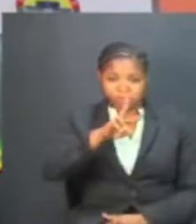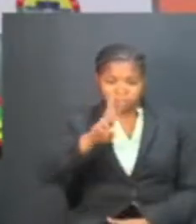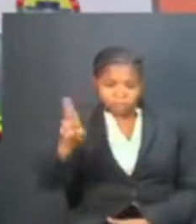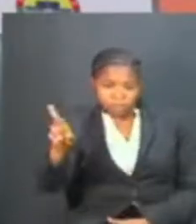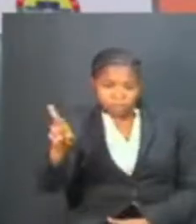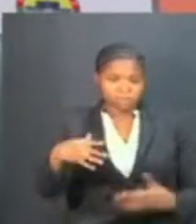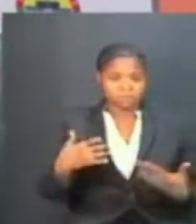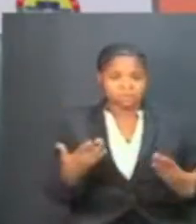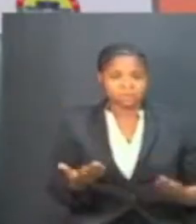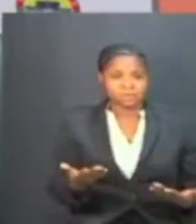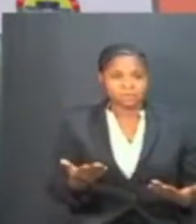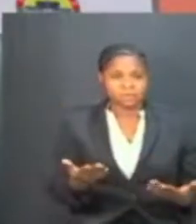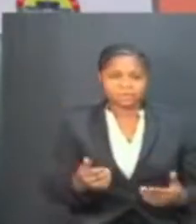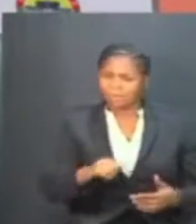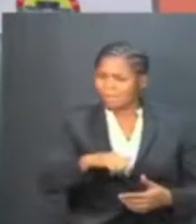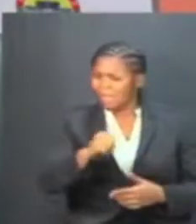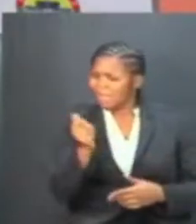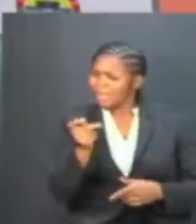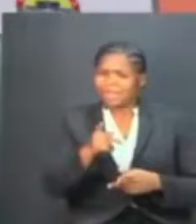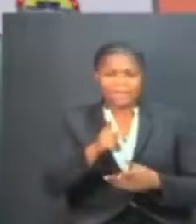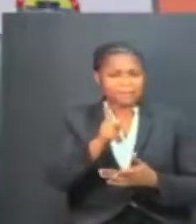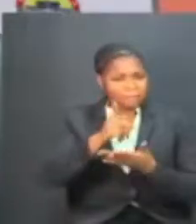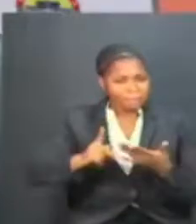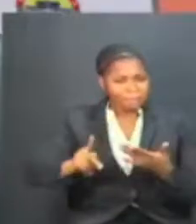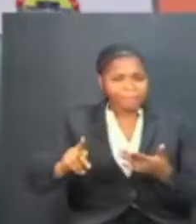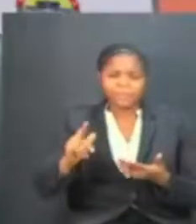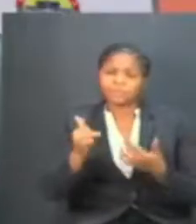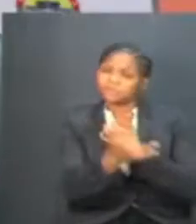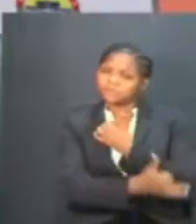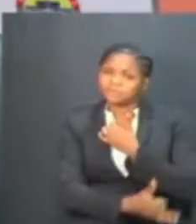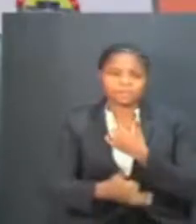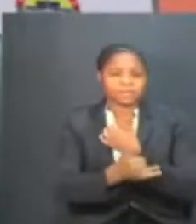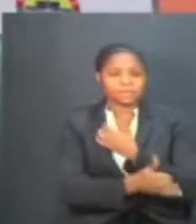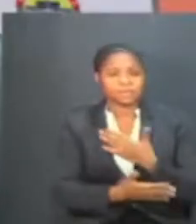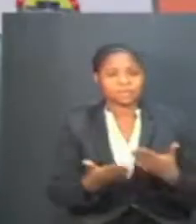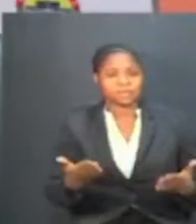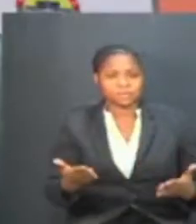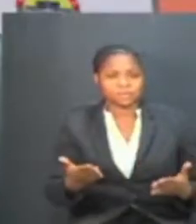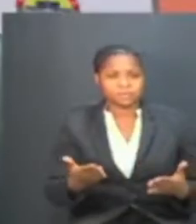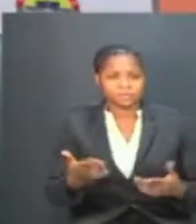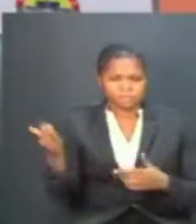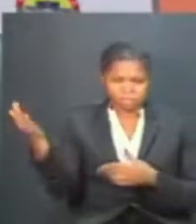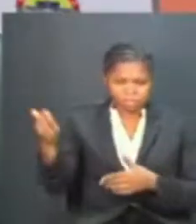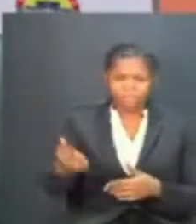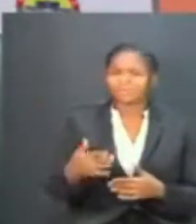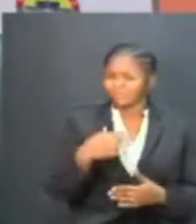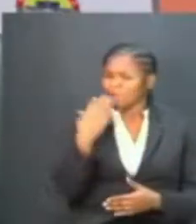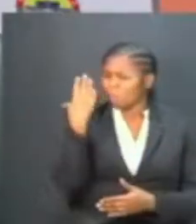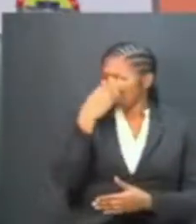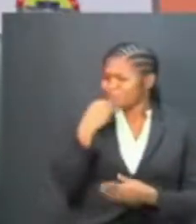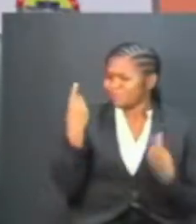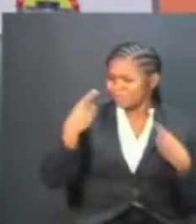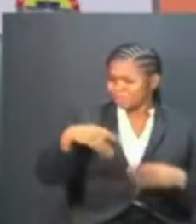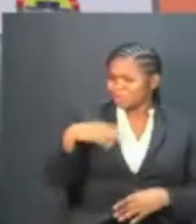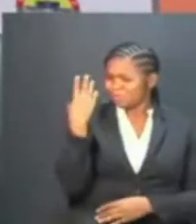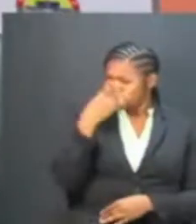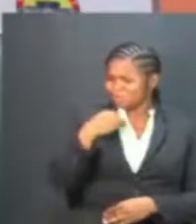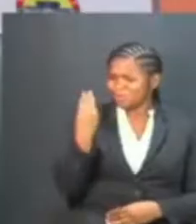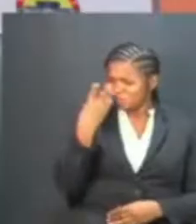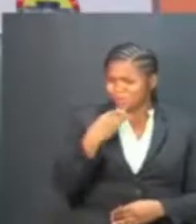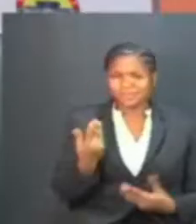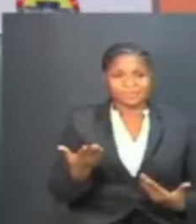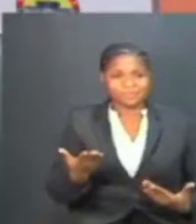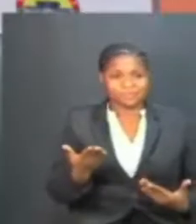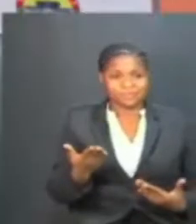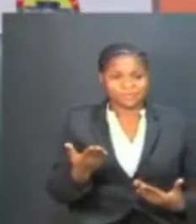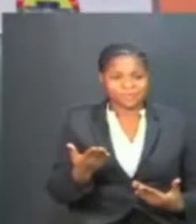region, Volta, any part of Ghana. And you see that everybody is like, yes, this is beautiful, this is nice. So let us go that